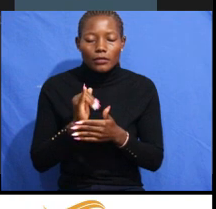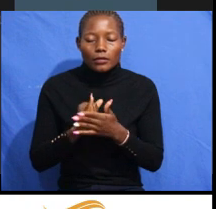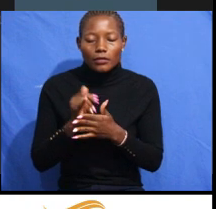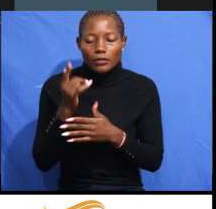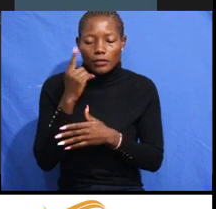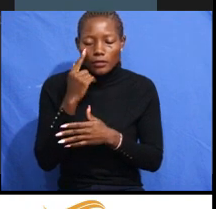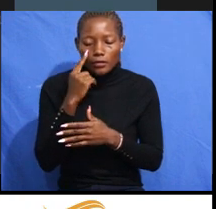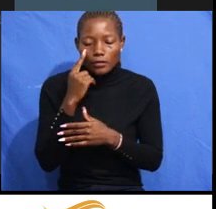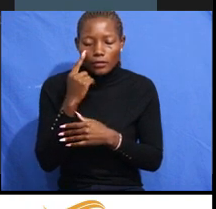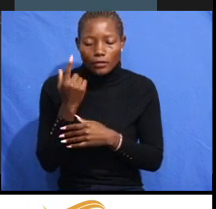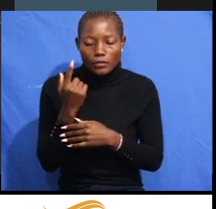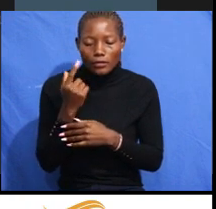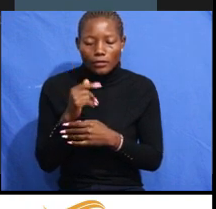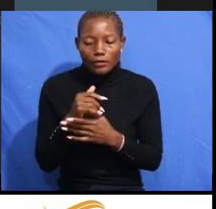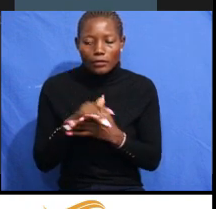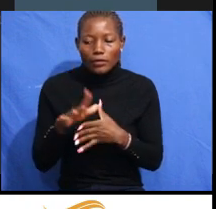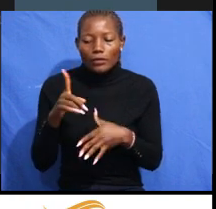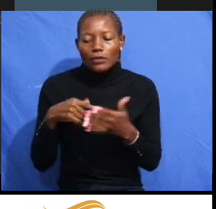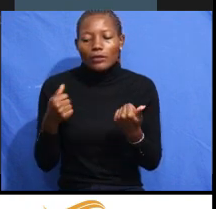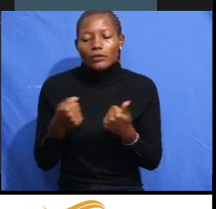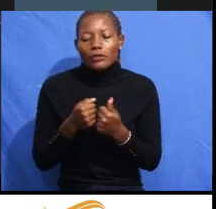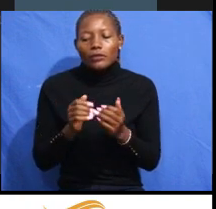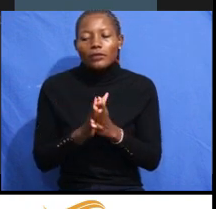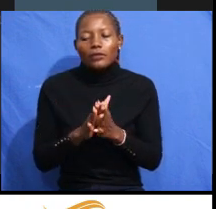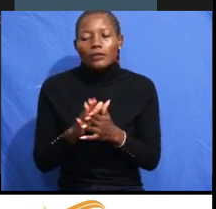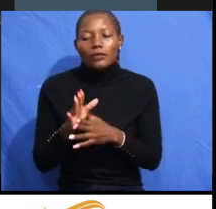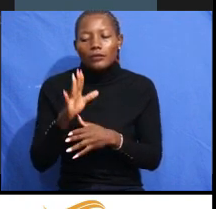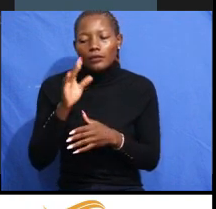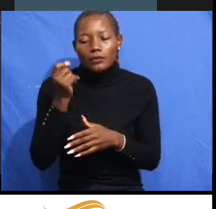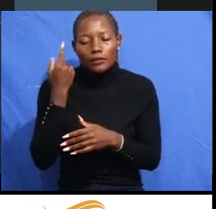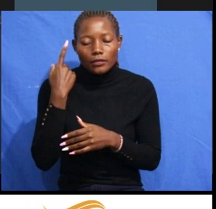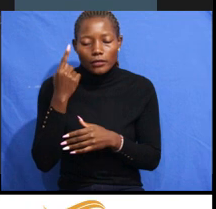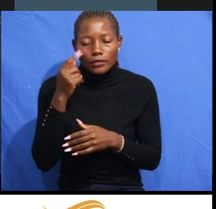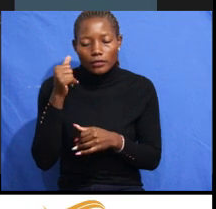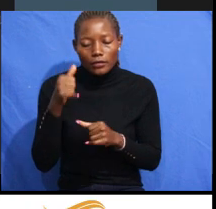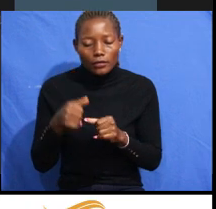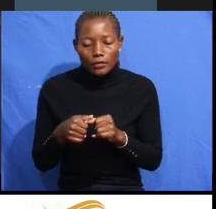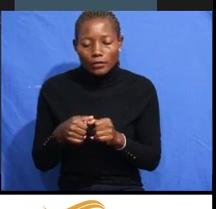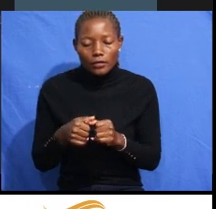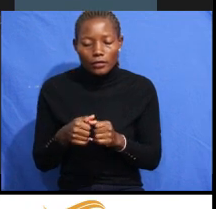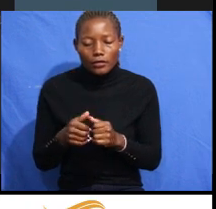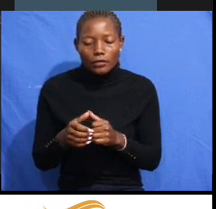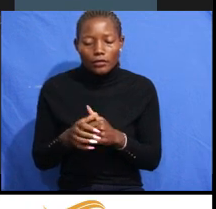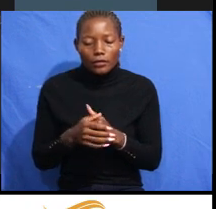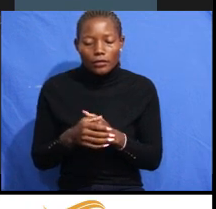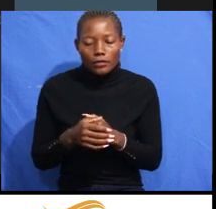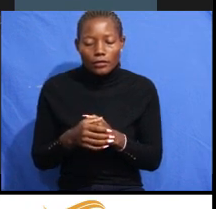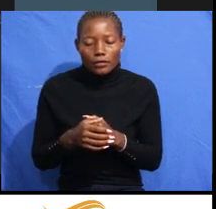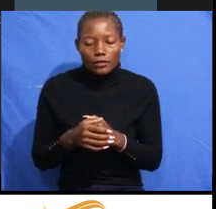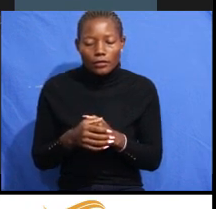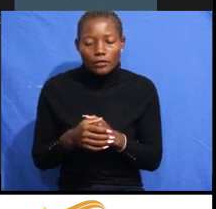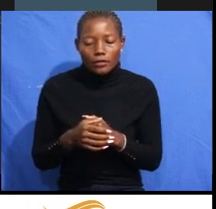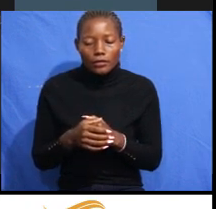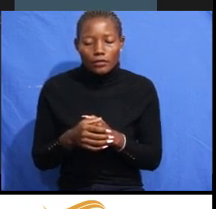was being done, and they're doing it without really understanding the reasons or the logic behind whatever is being